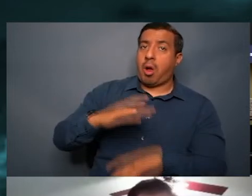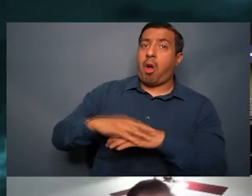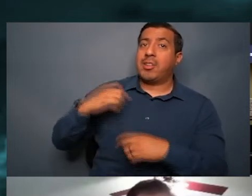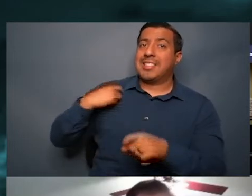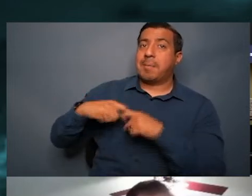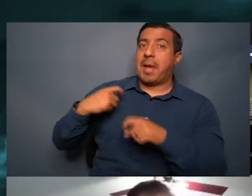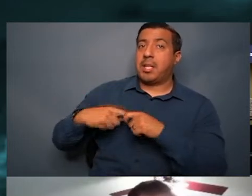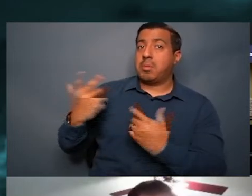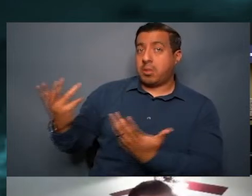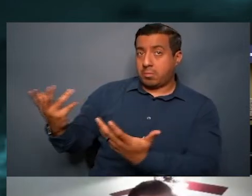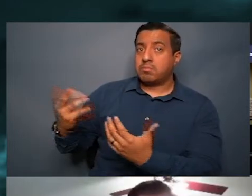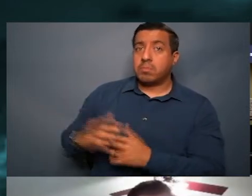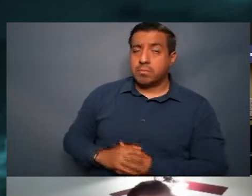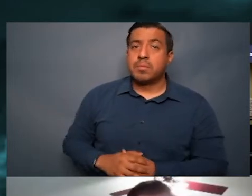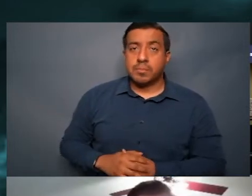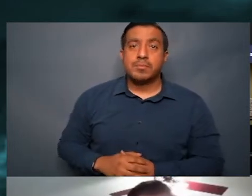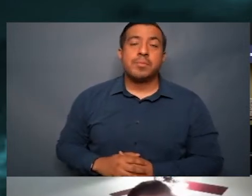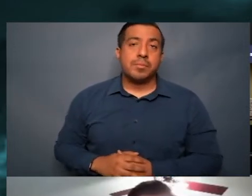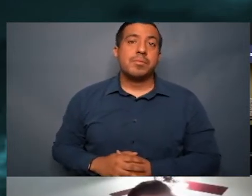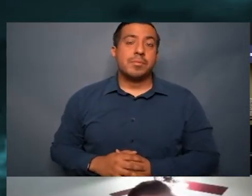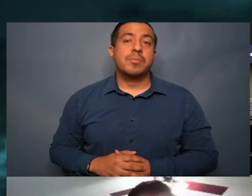that could be tuning in.